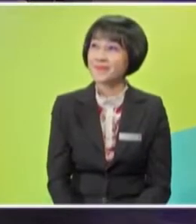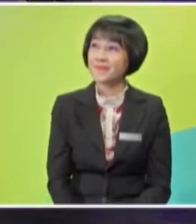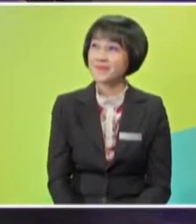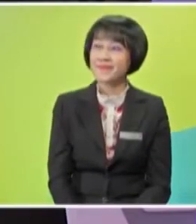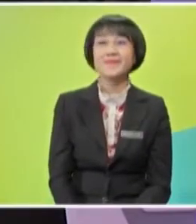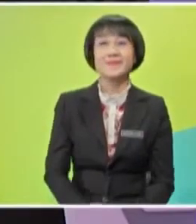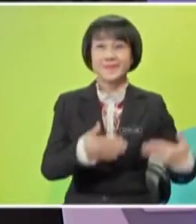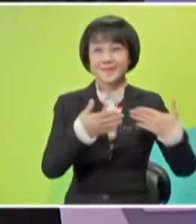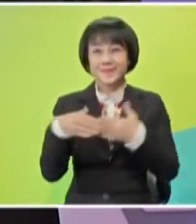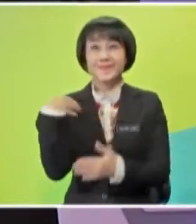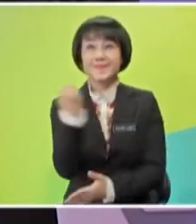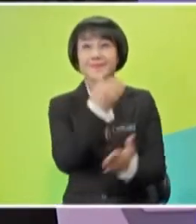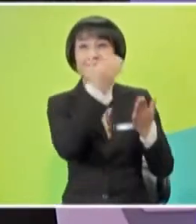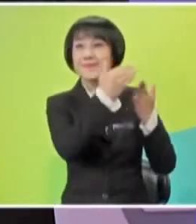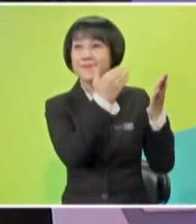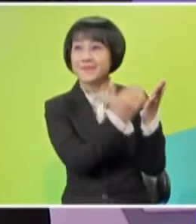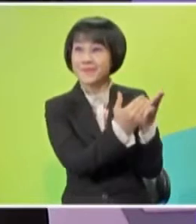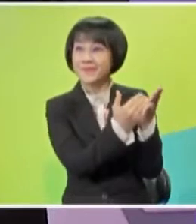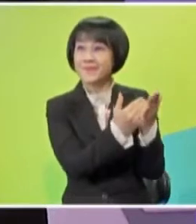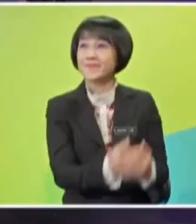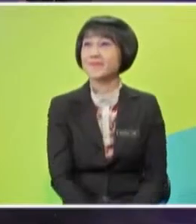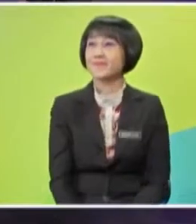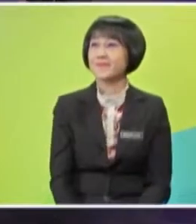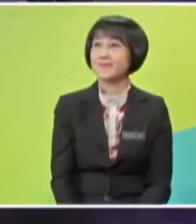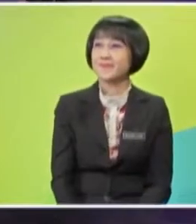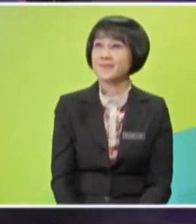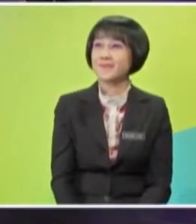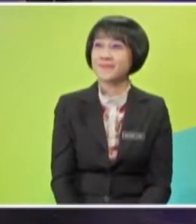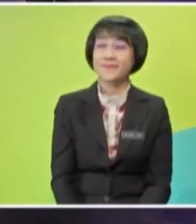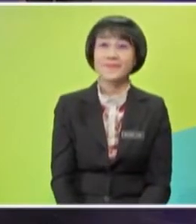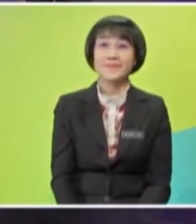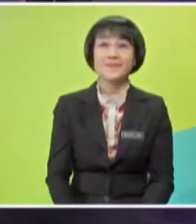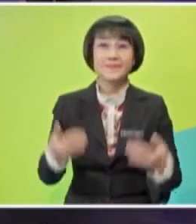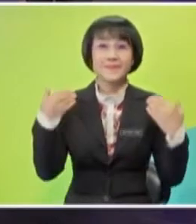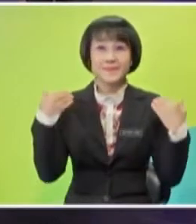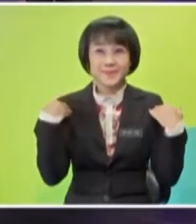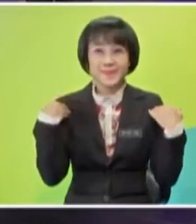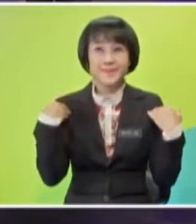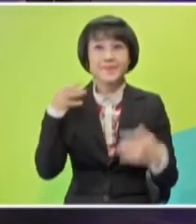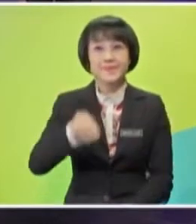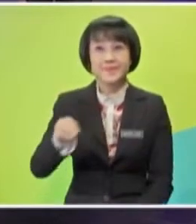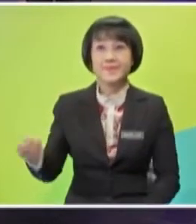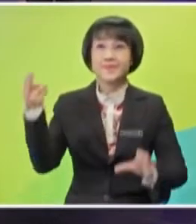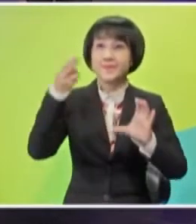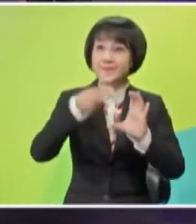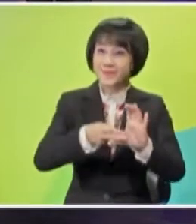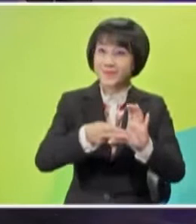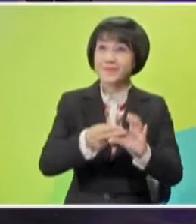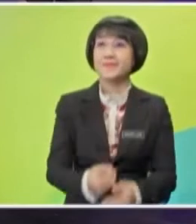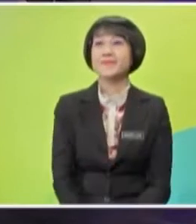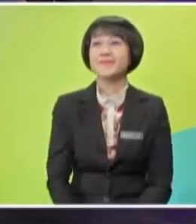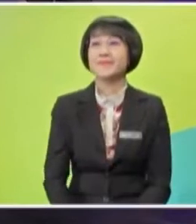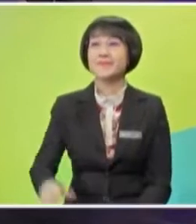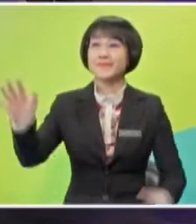lesson. Yes, that's right. But before that, I believe we also have some students who are joining us online, right? Yes. Alright, let's see who they are.